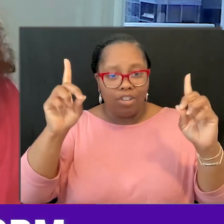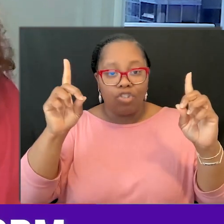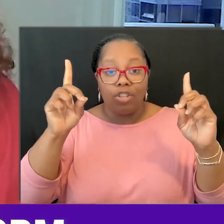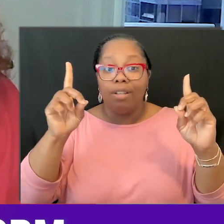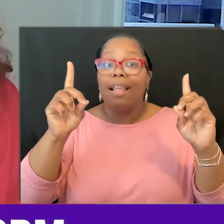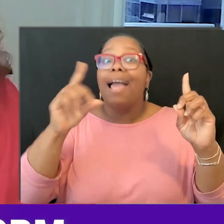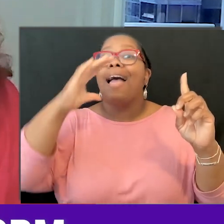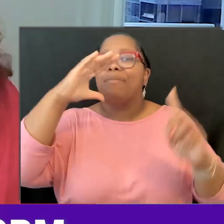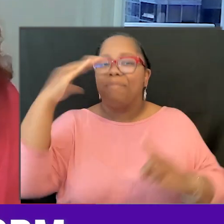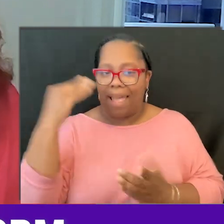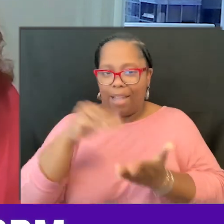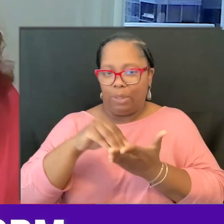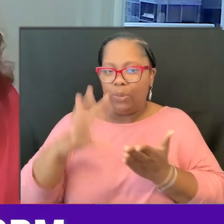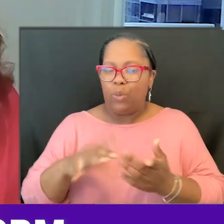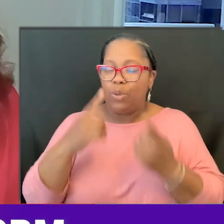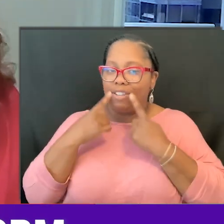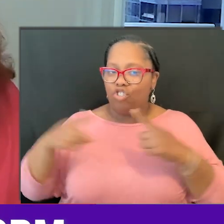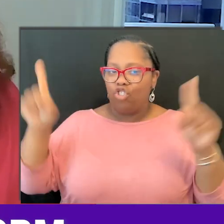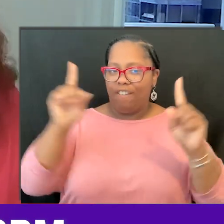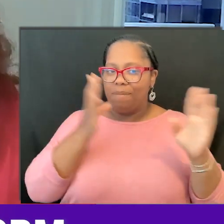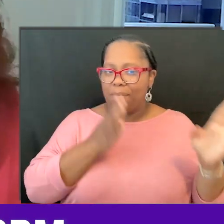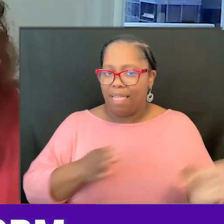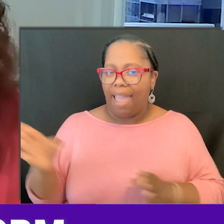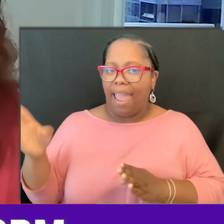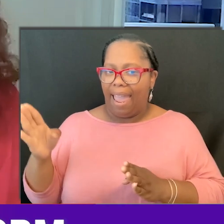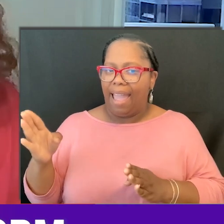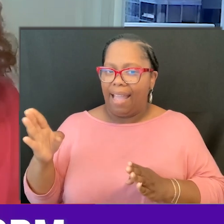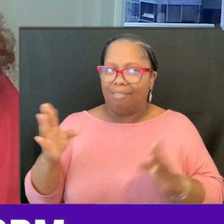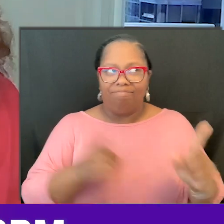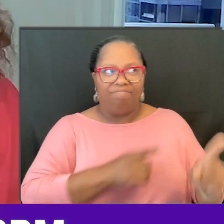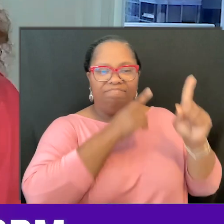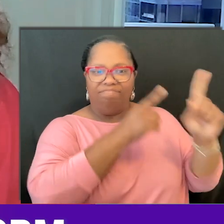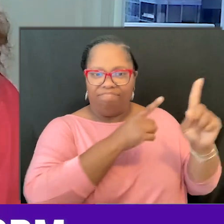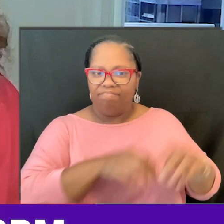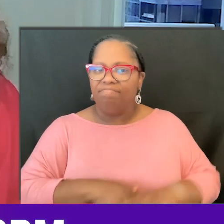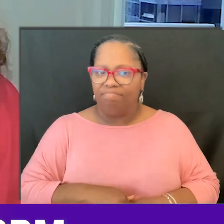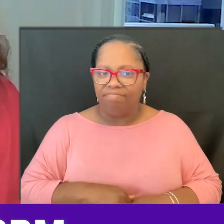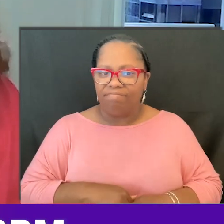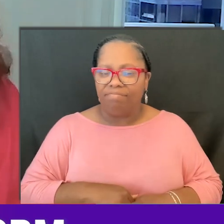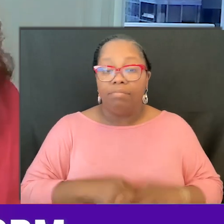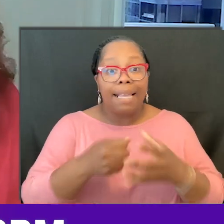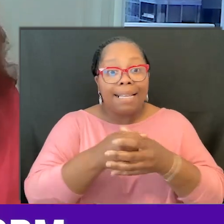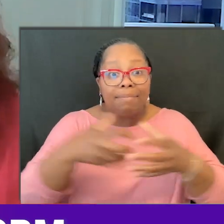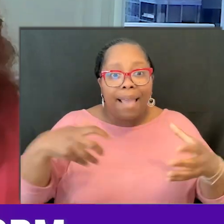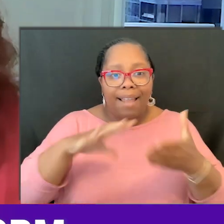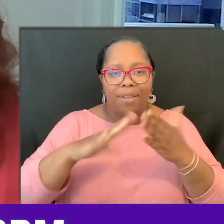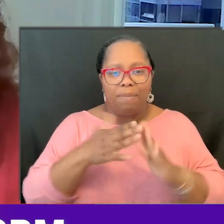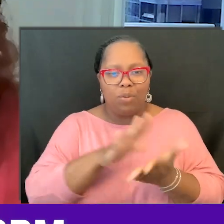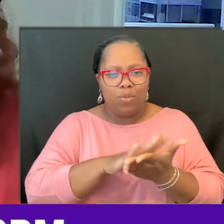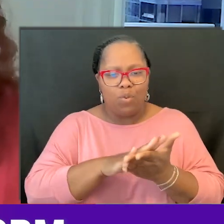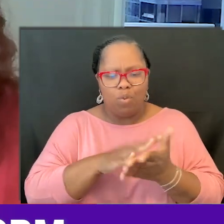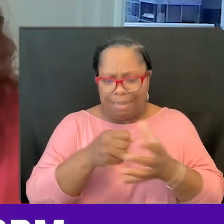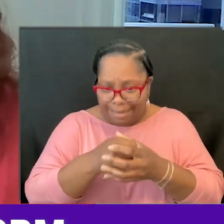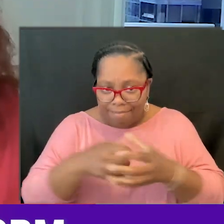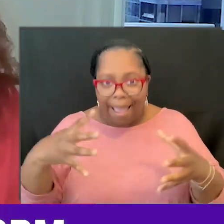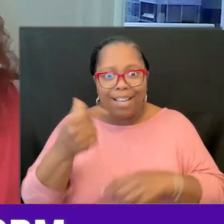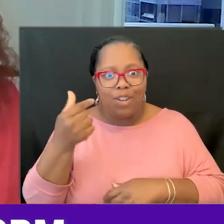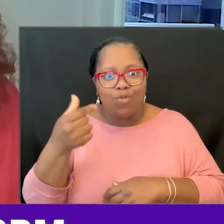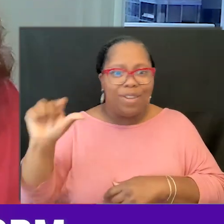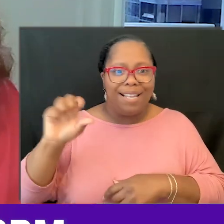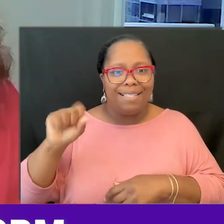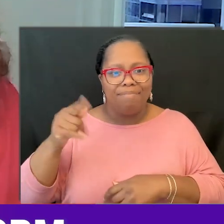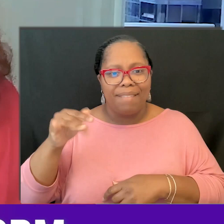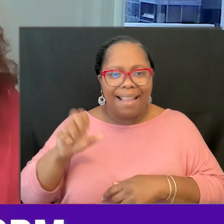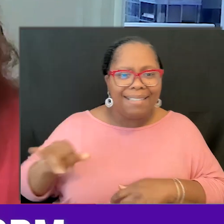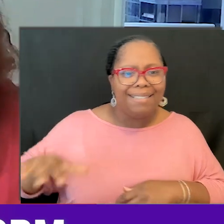Student Achievement Plan, expanded community schools, expanded green spaces, and